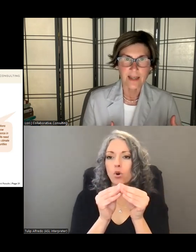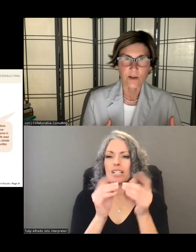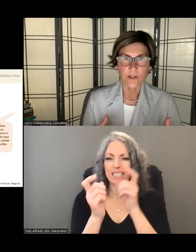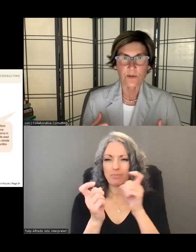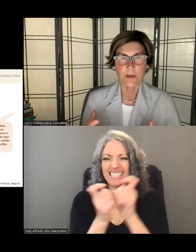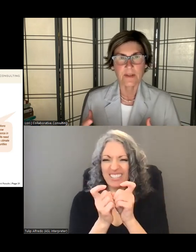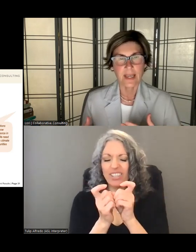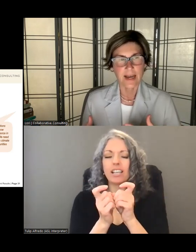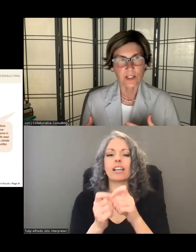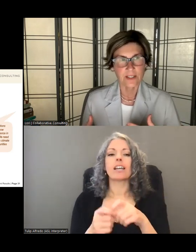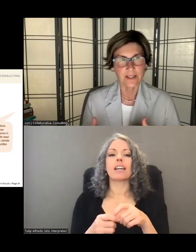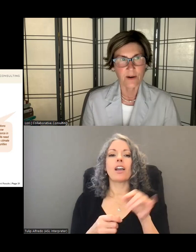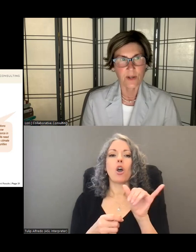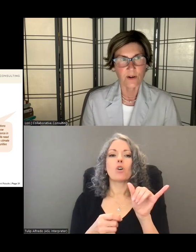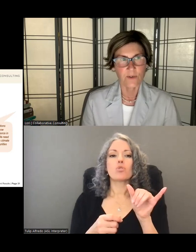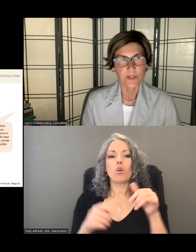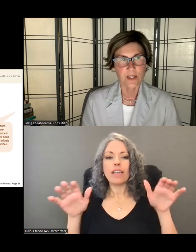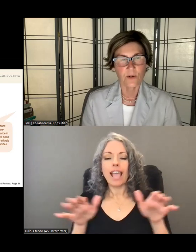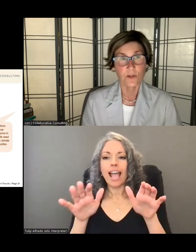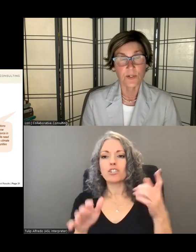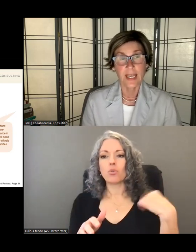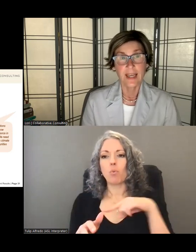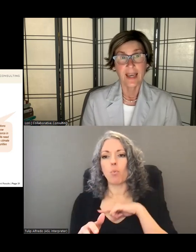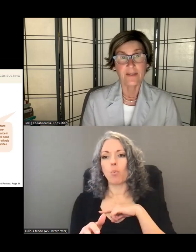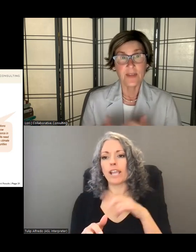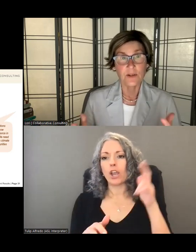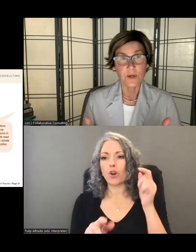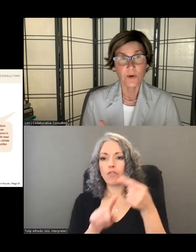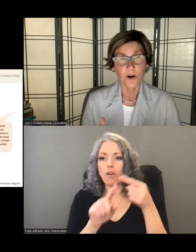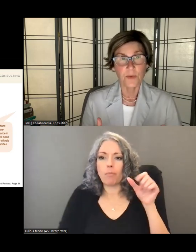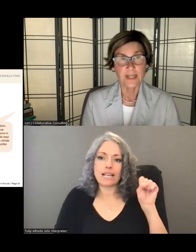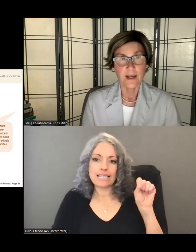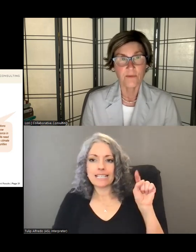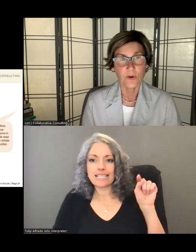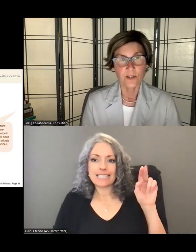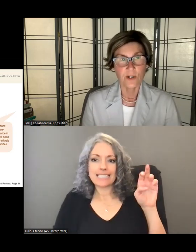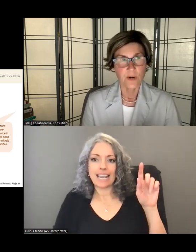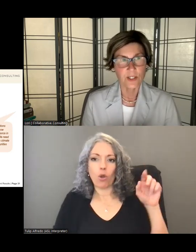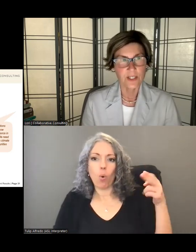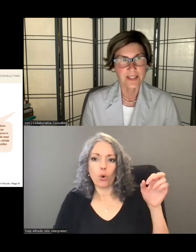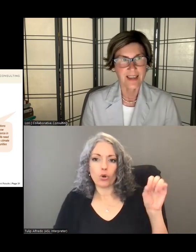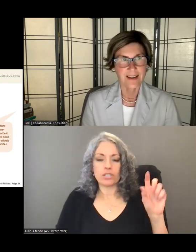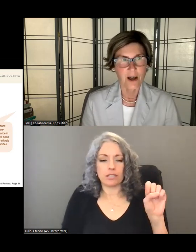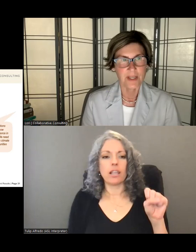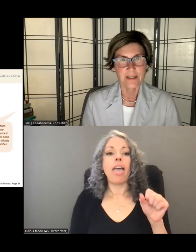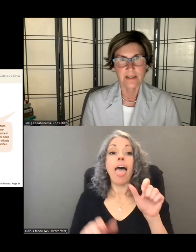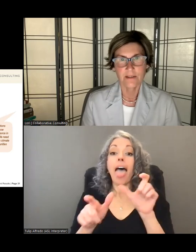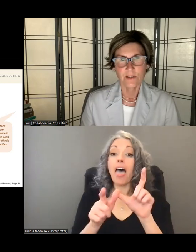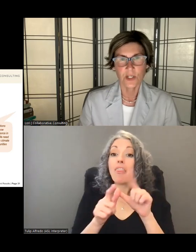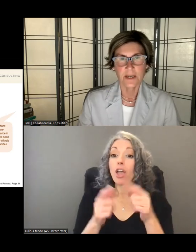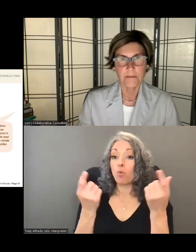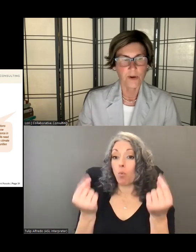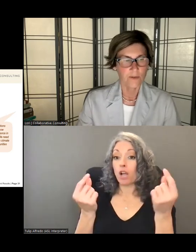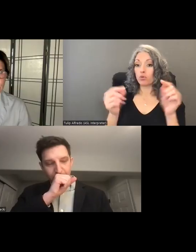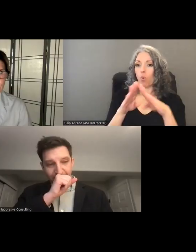traits and also some of the action that we heard from stakeholders. And then we will open it up for your questions and comments.